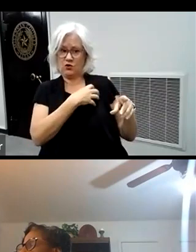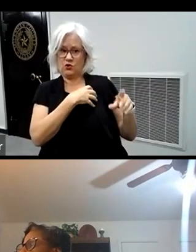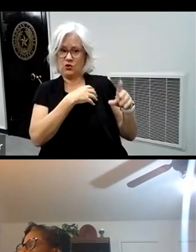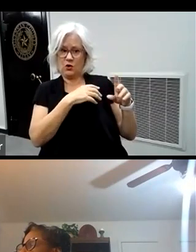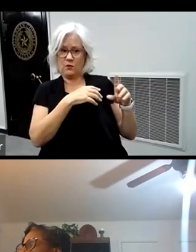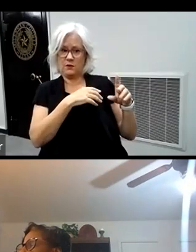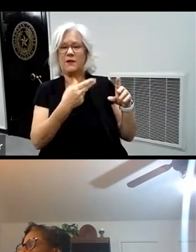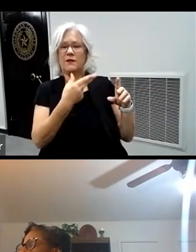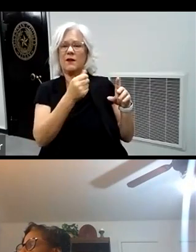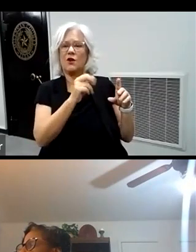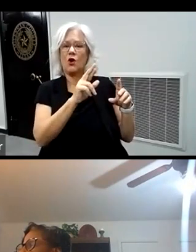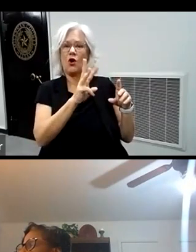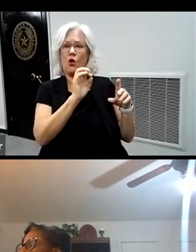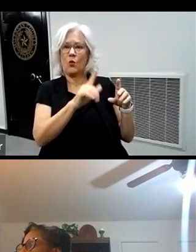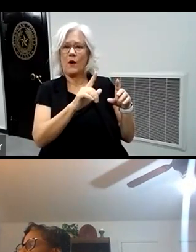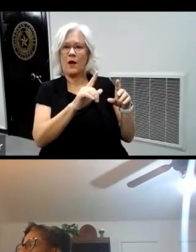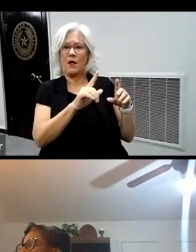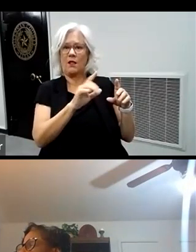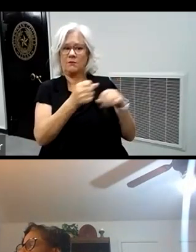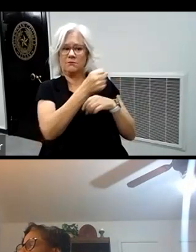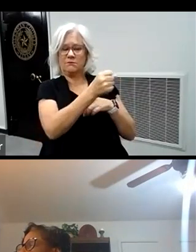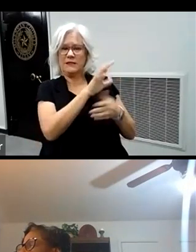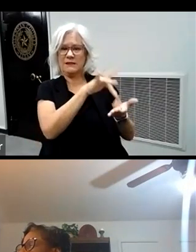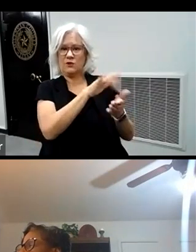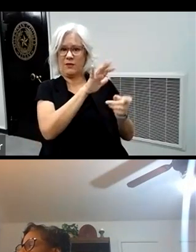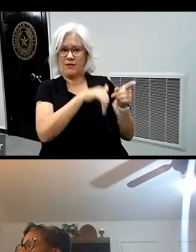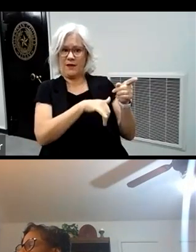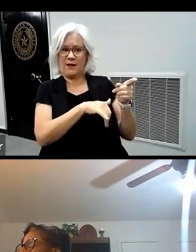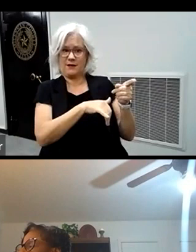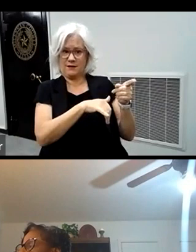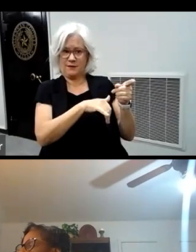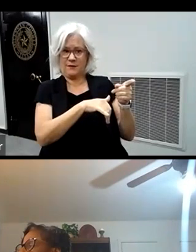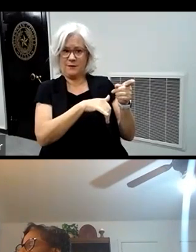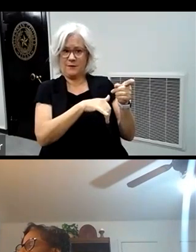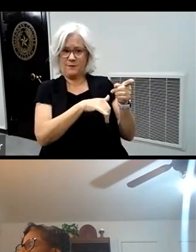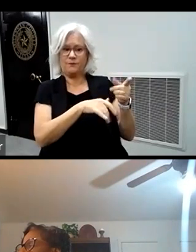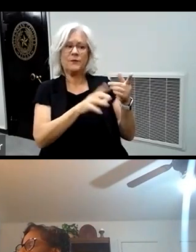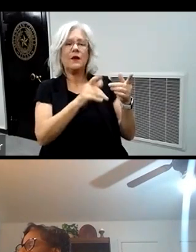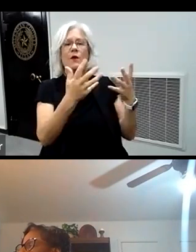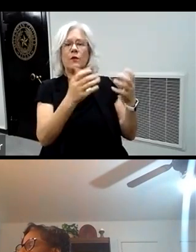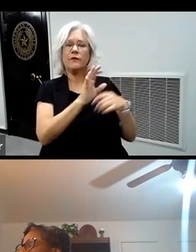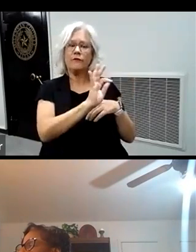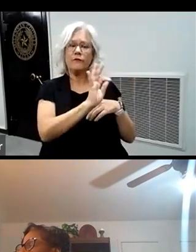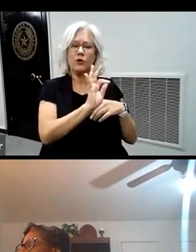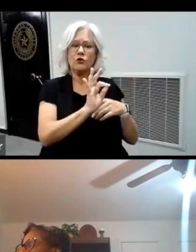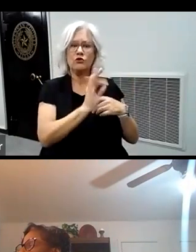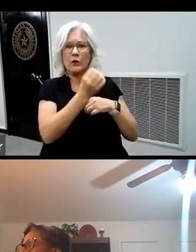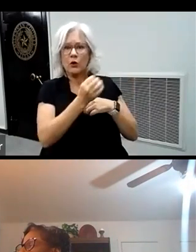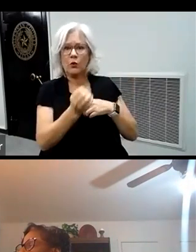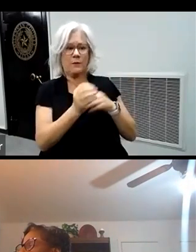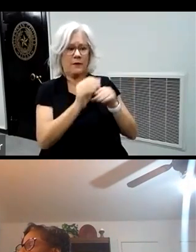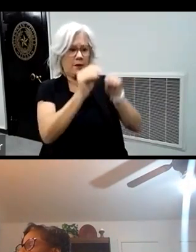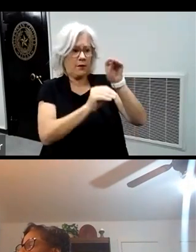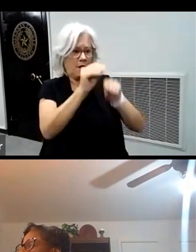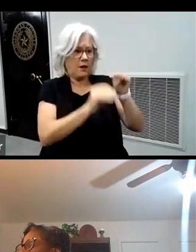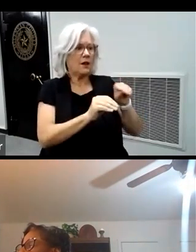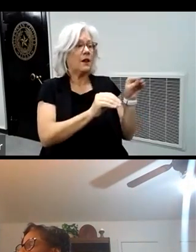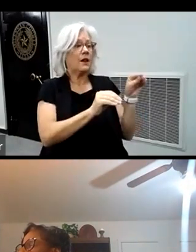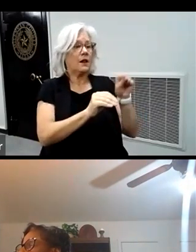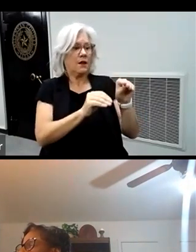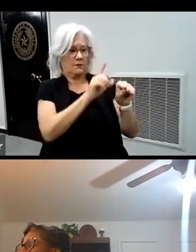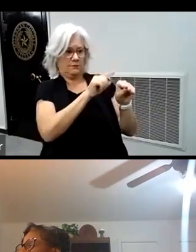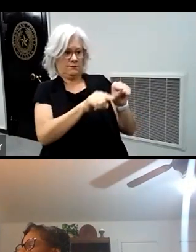Harwell Detention Center, and the jail specifically, and moving around between the furniture and equipment lines in order to buy some medical equipment that is